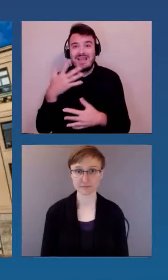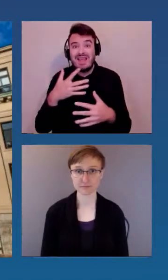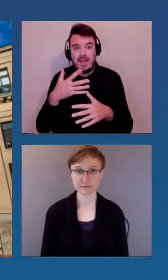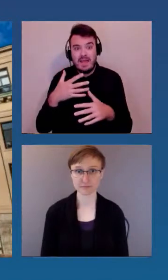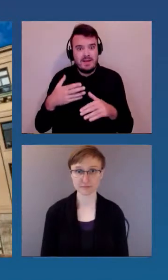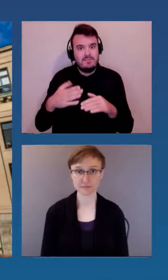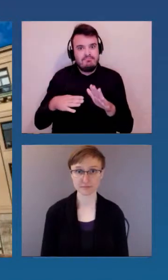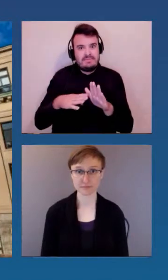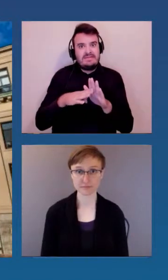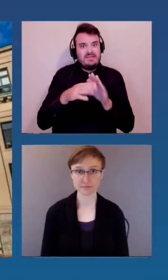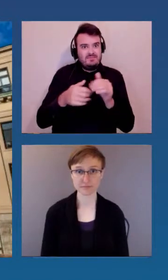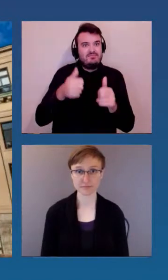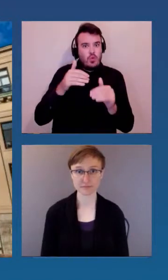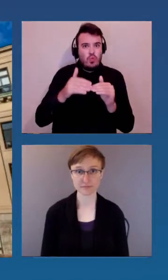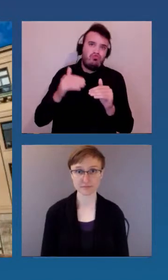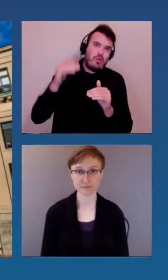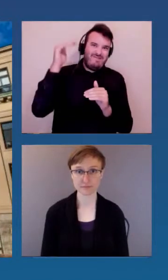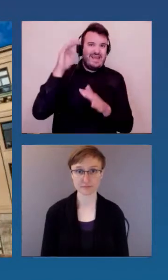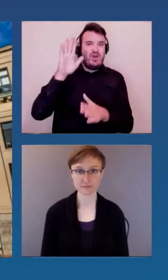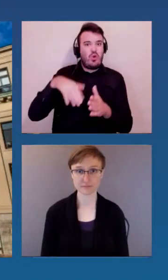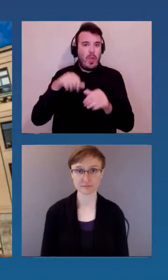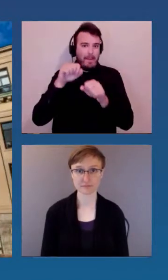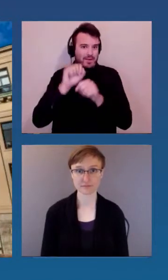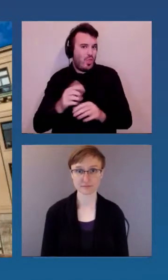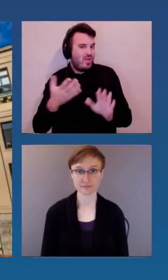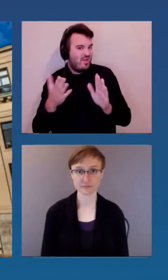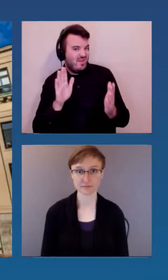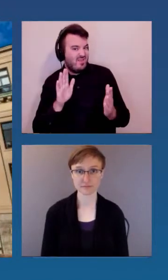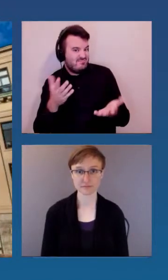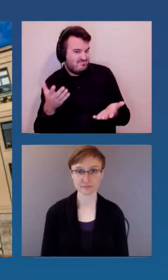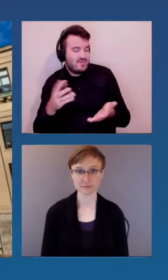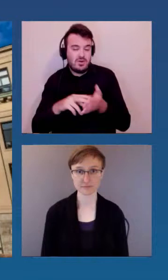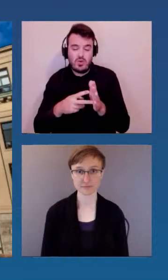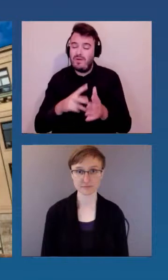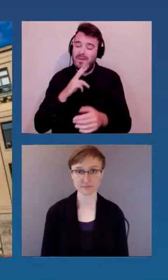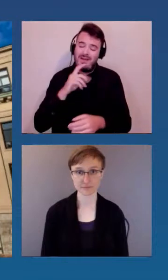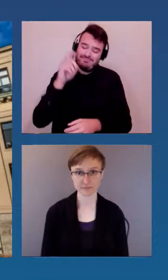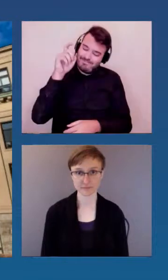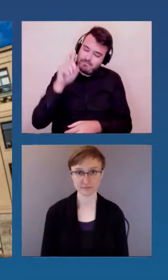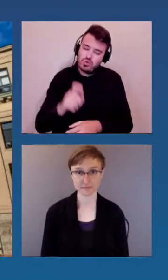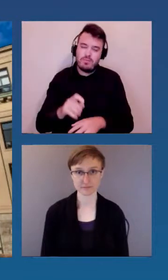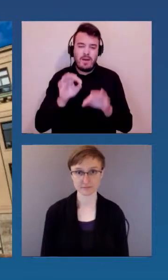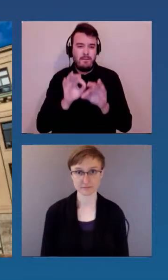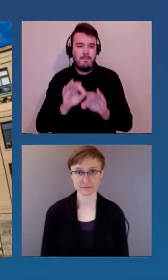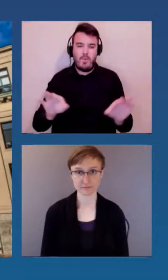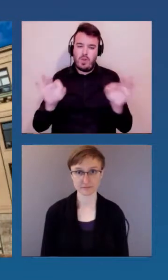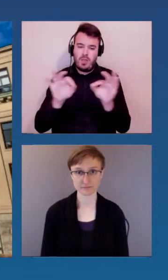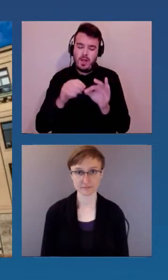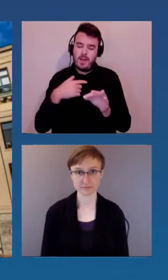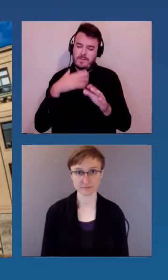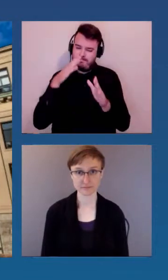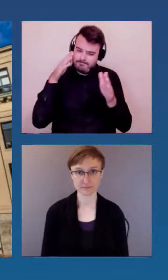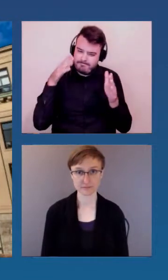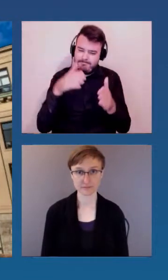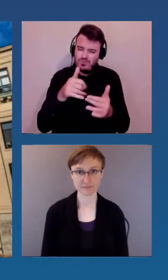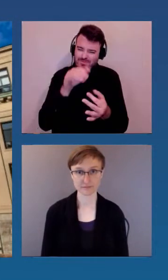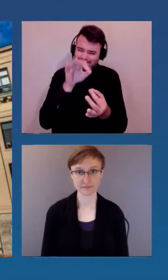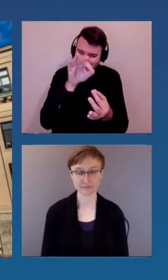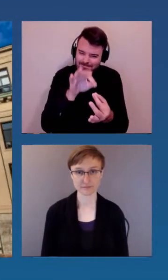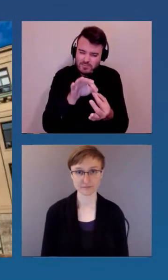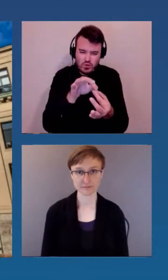crucial issue, and not over and above, but in parallel with COVID-19. Getting back to